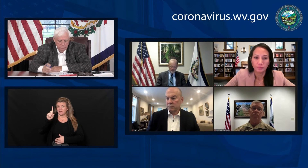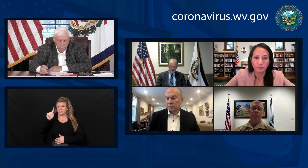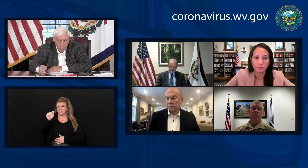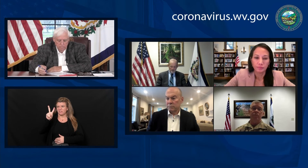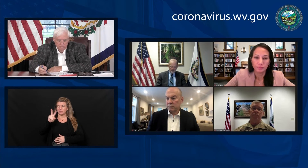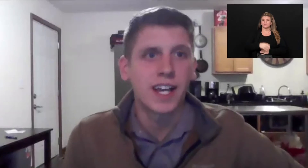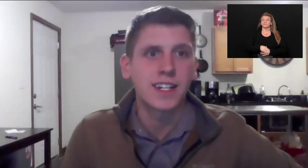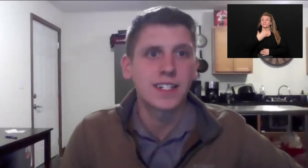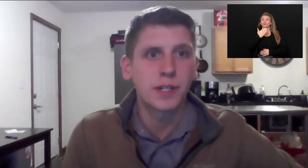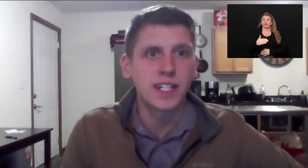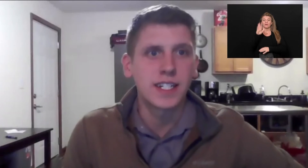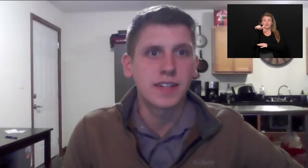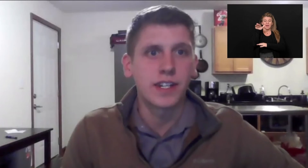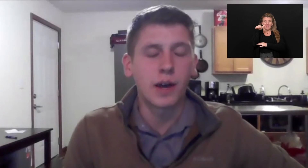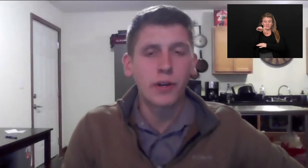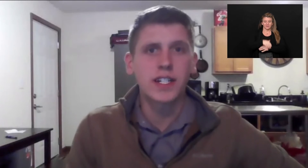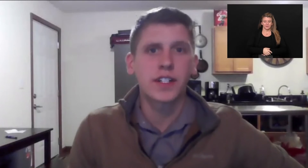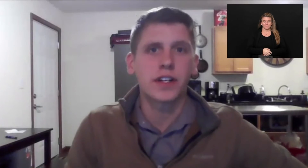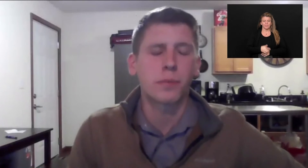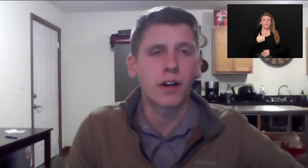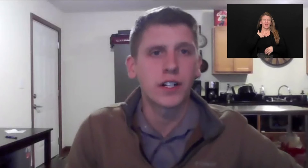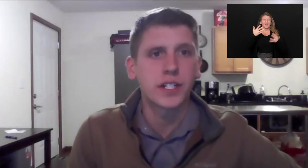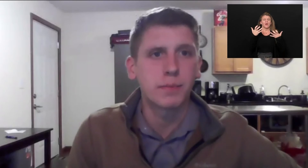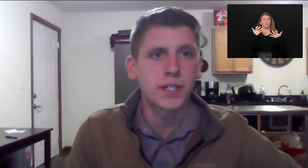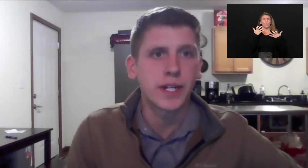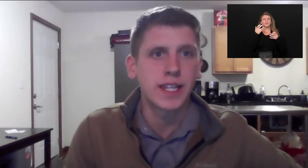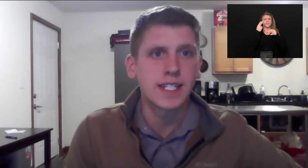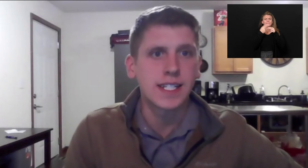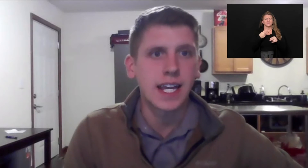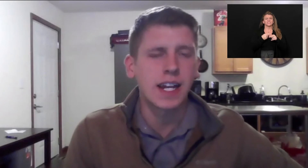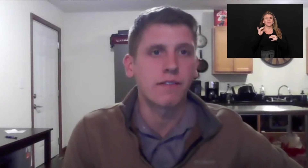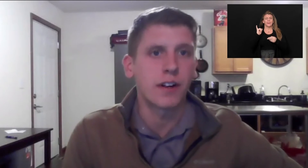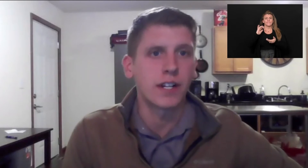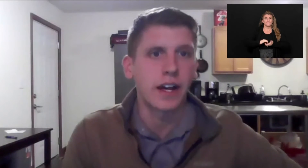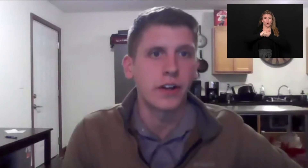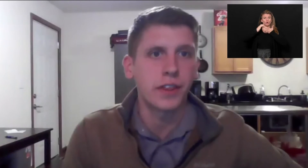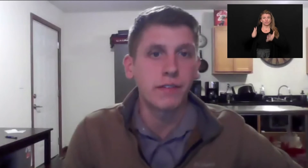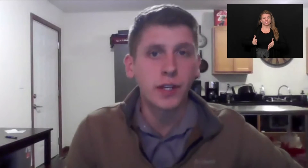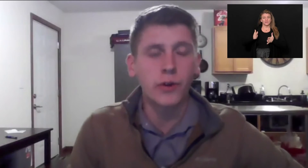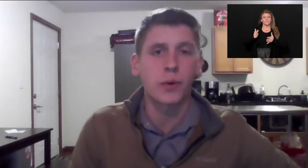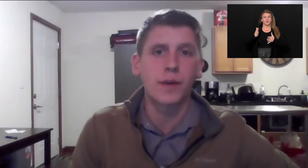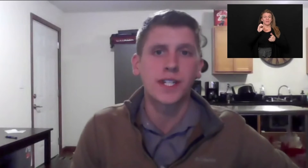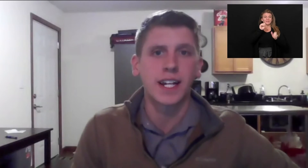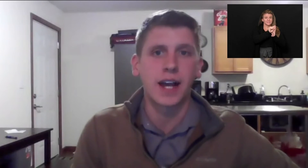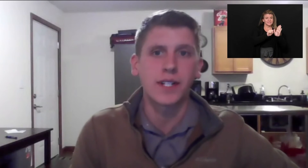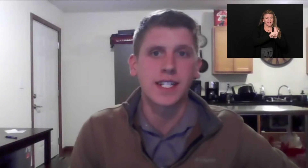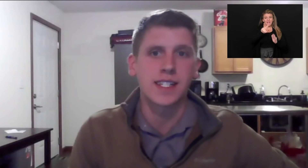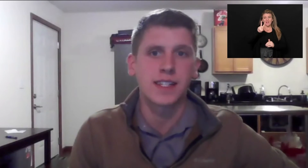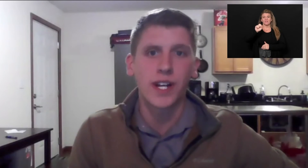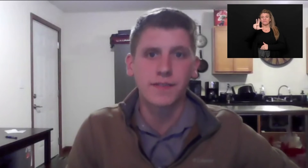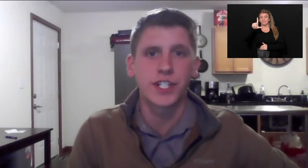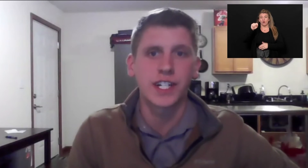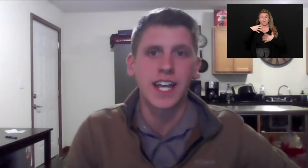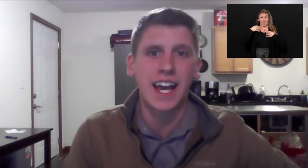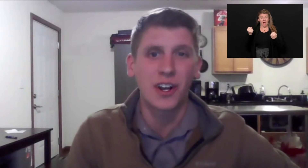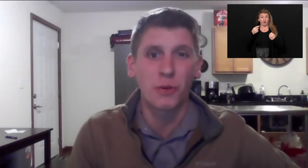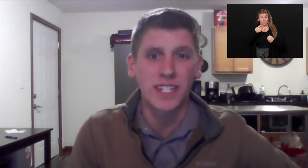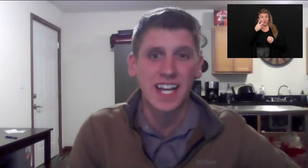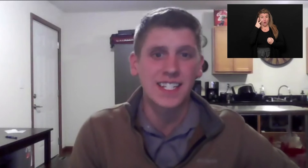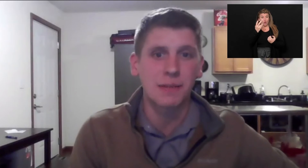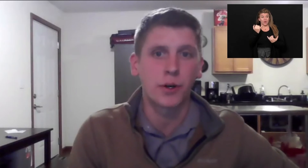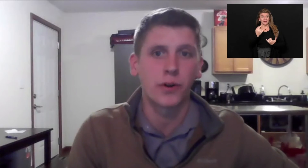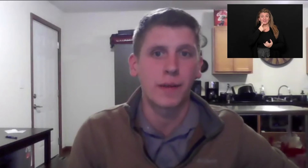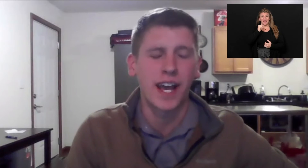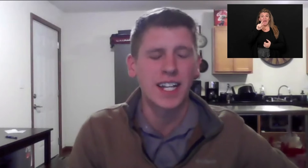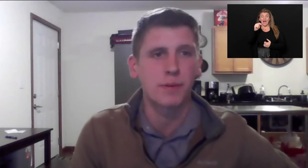Good afternoon, everyone. Joe Buchanan, WDTV. I want to touch on the partnership between the state and Vault Health. If you go on the website now, it says the West Virginia